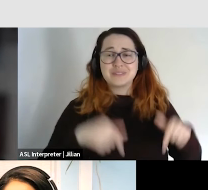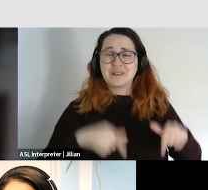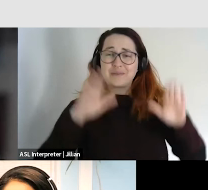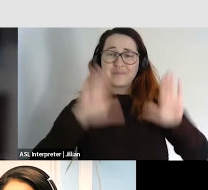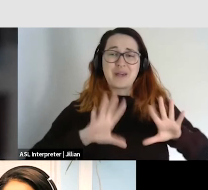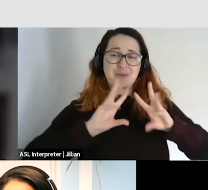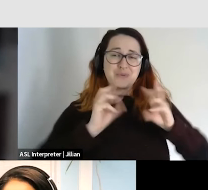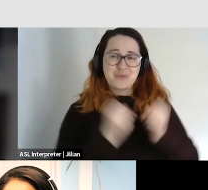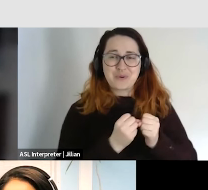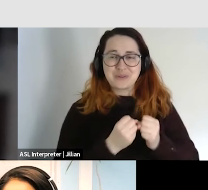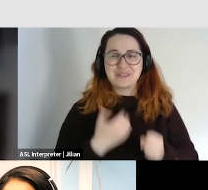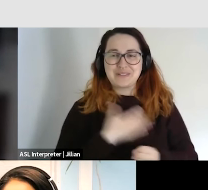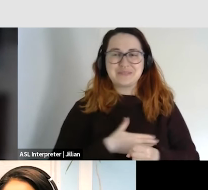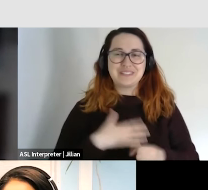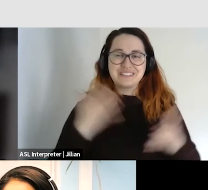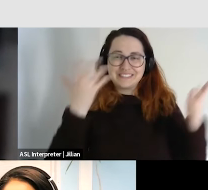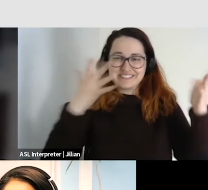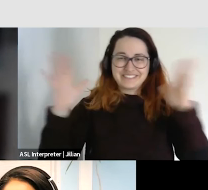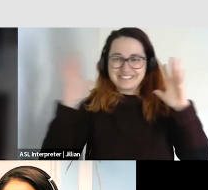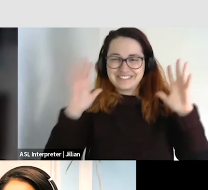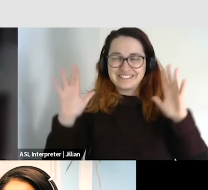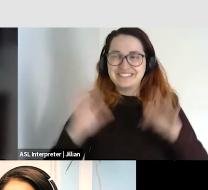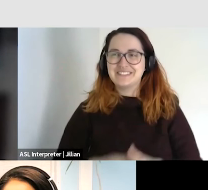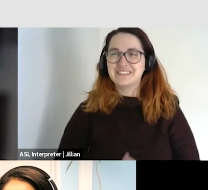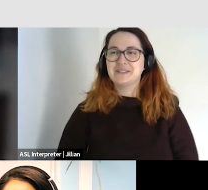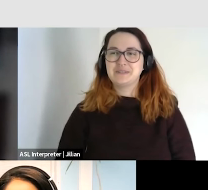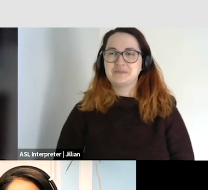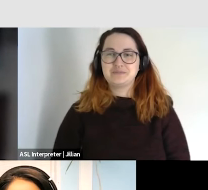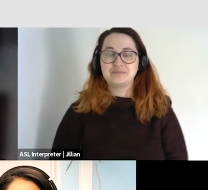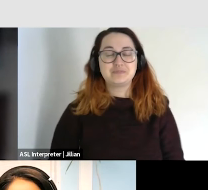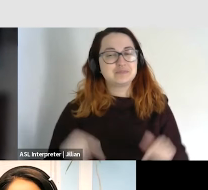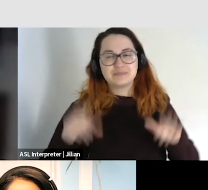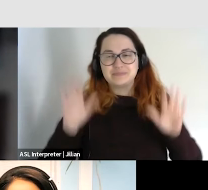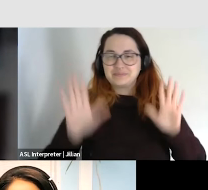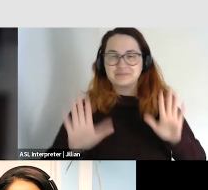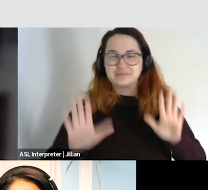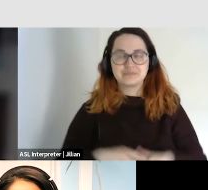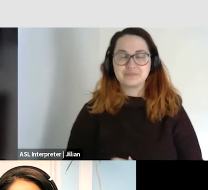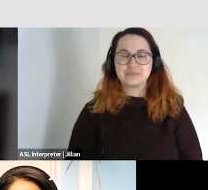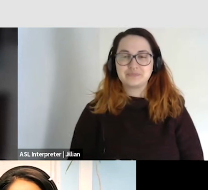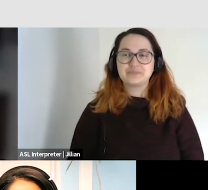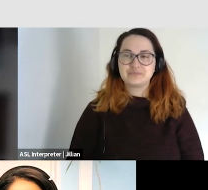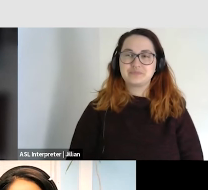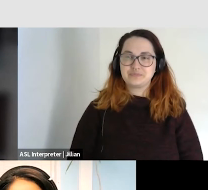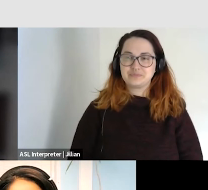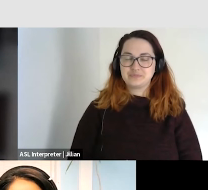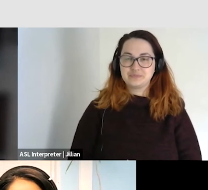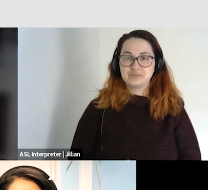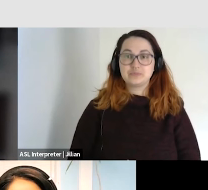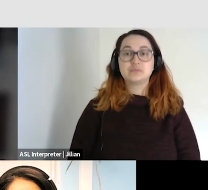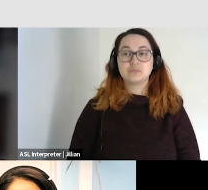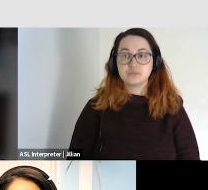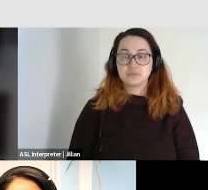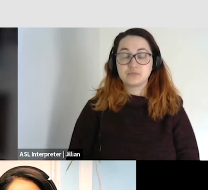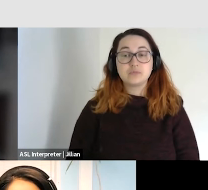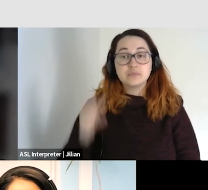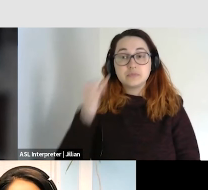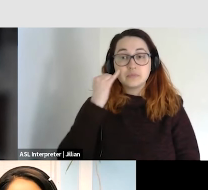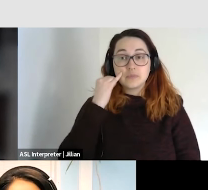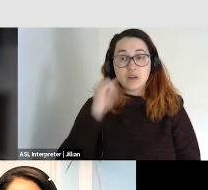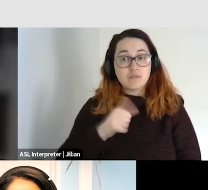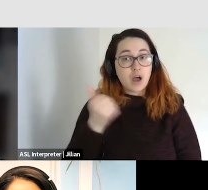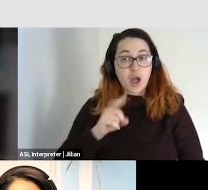everybody can give a hand clap, that was really, really great. What I'll do is, if we have any questions that